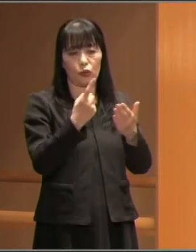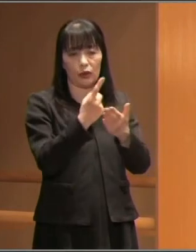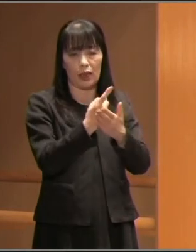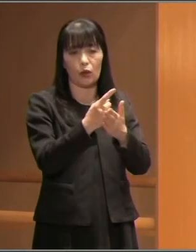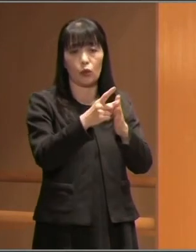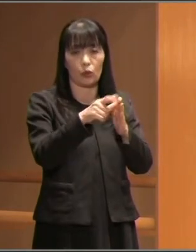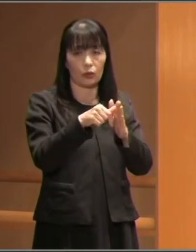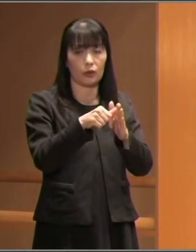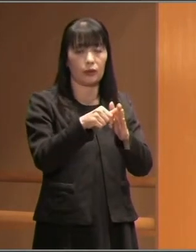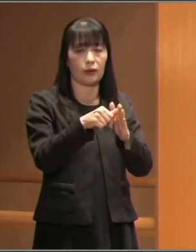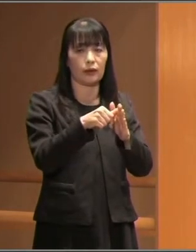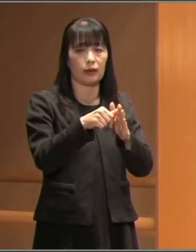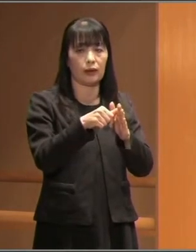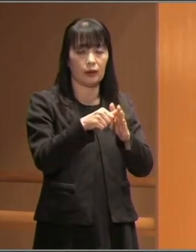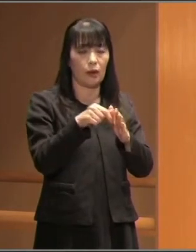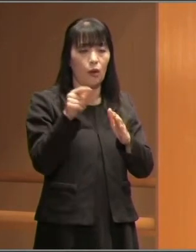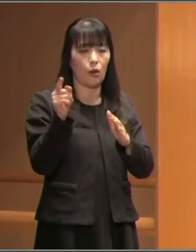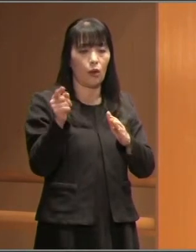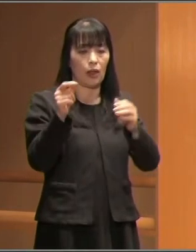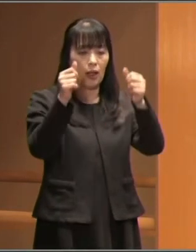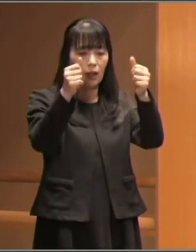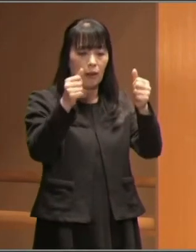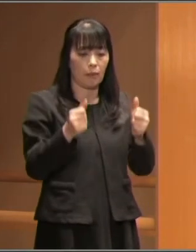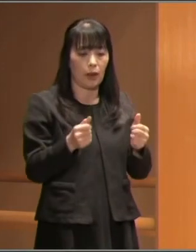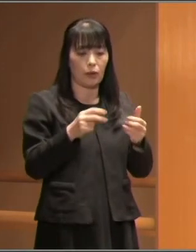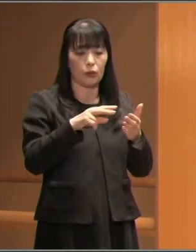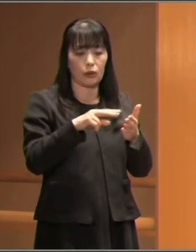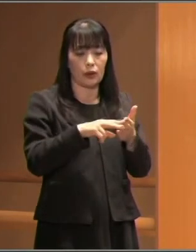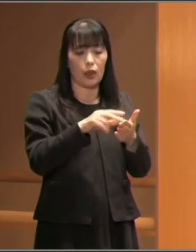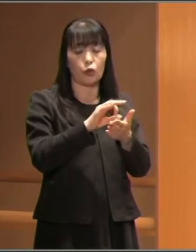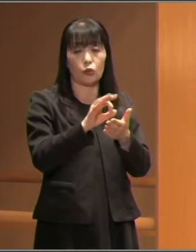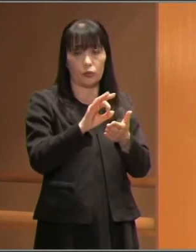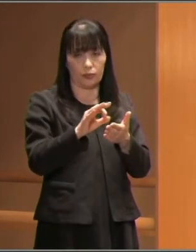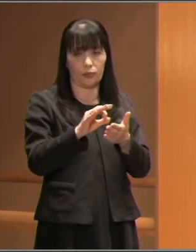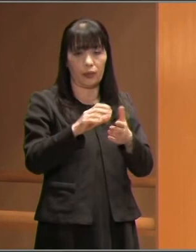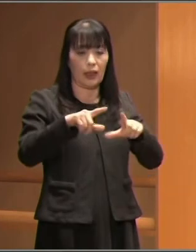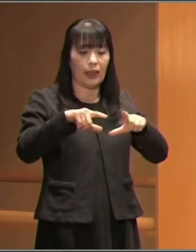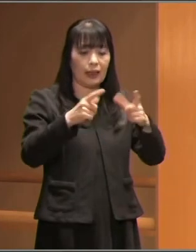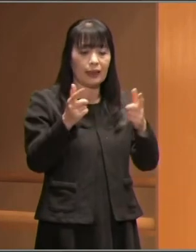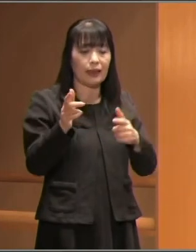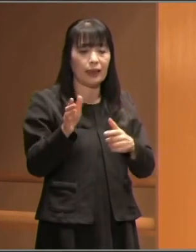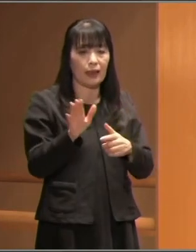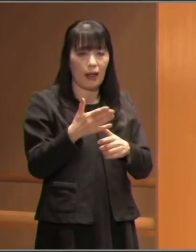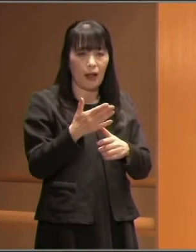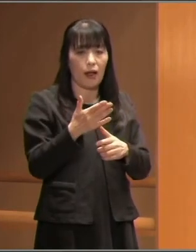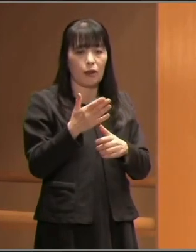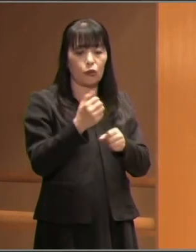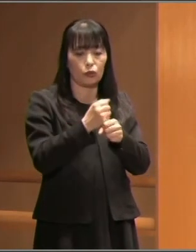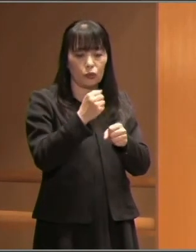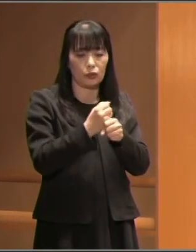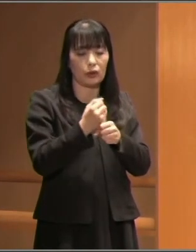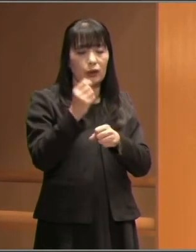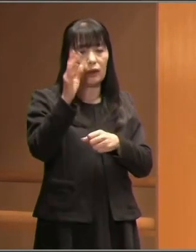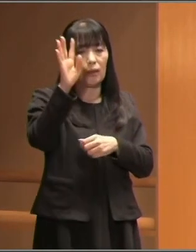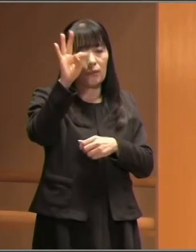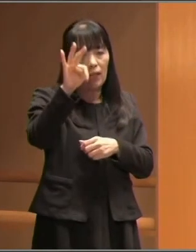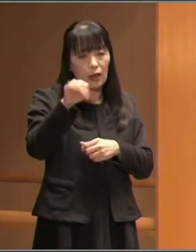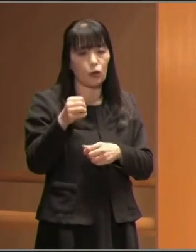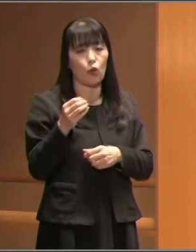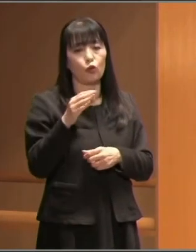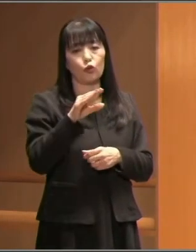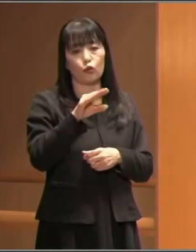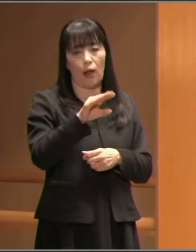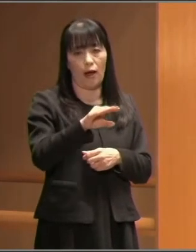we exhibited this at the Tokyo Motor Show, and this is a panel at that time, and future car made from